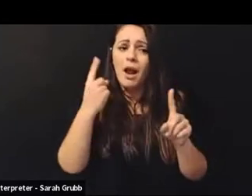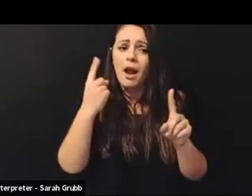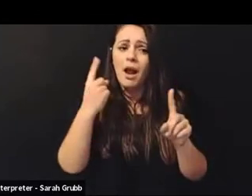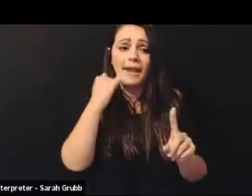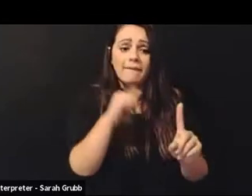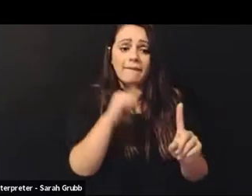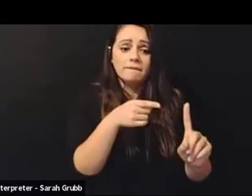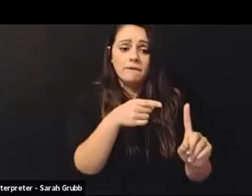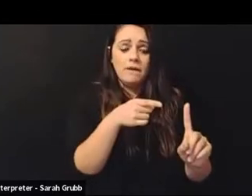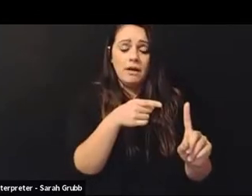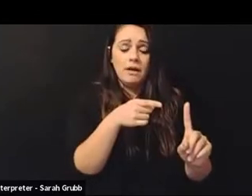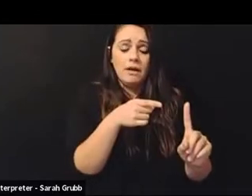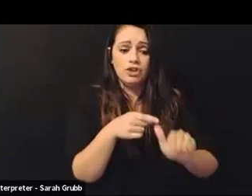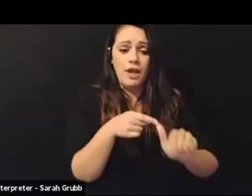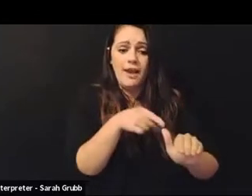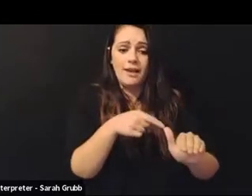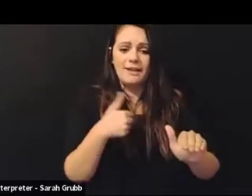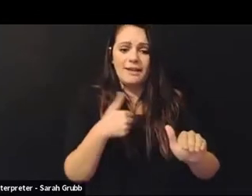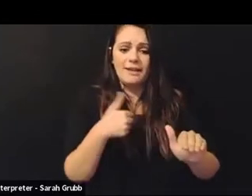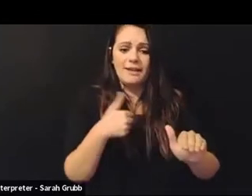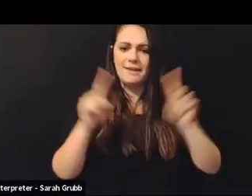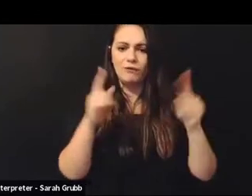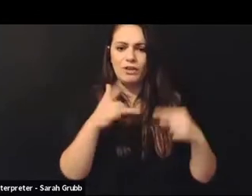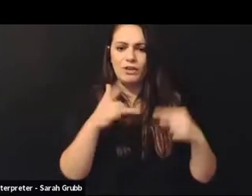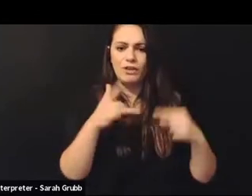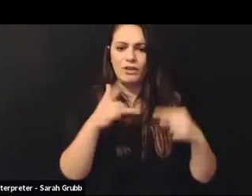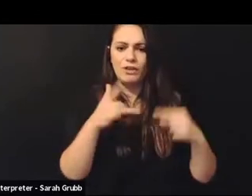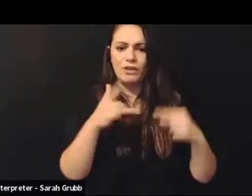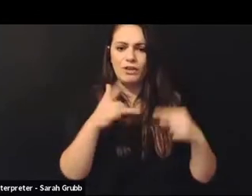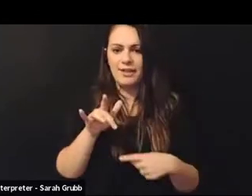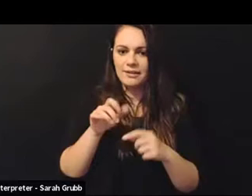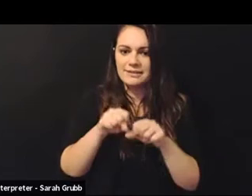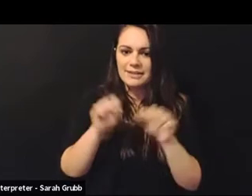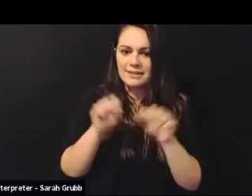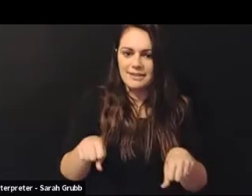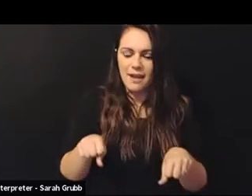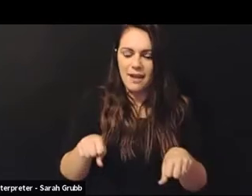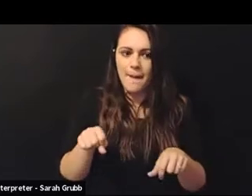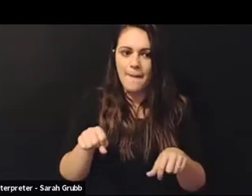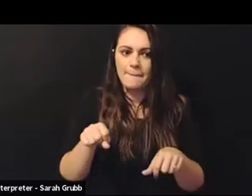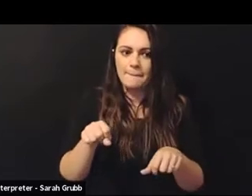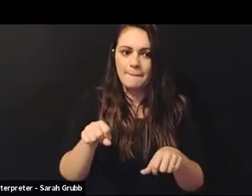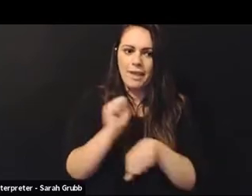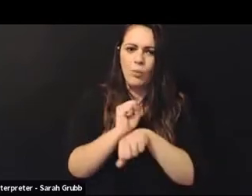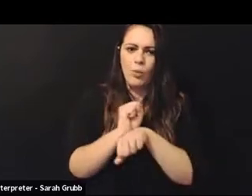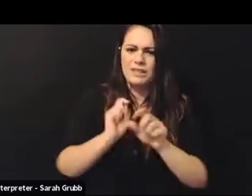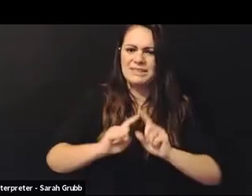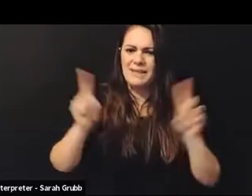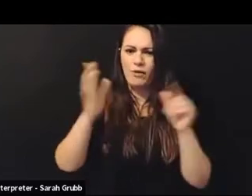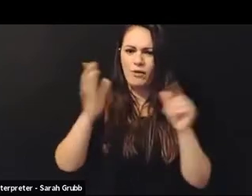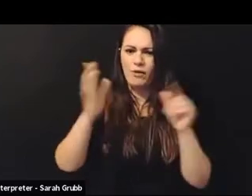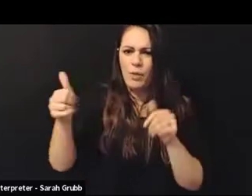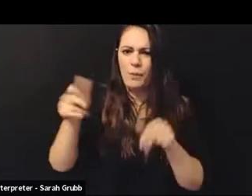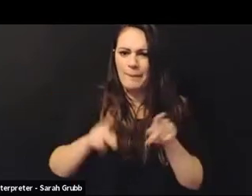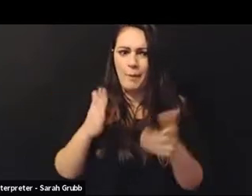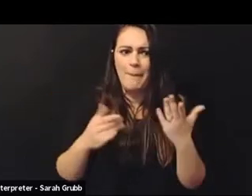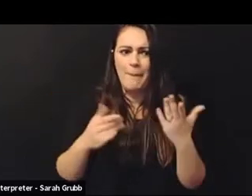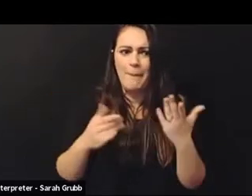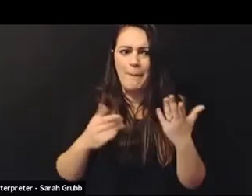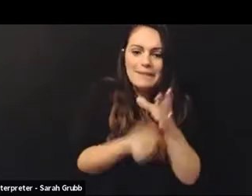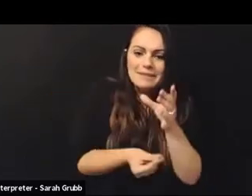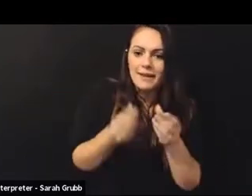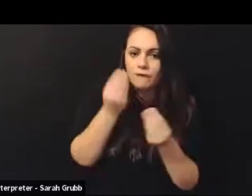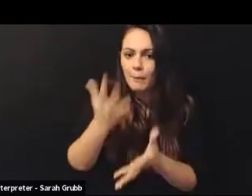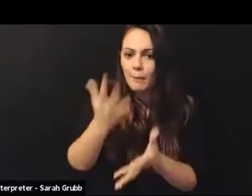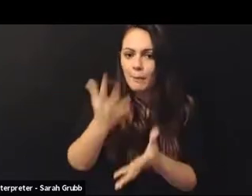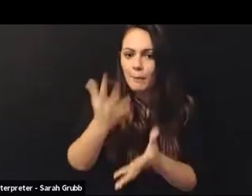sensory system that is not working for some reason. Again, because the information's missing or it's diminished in some